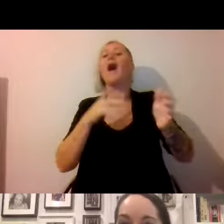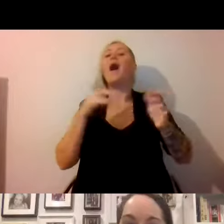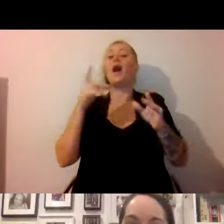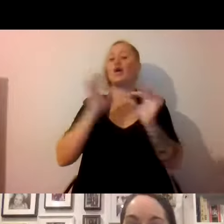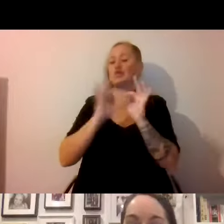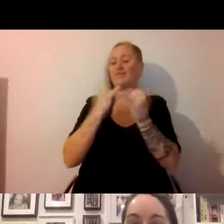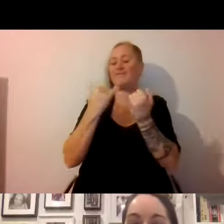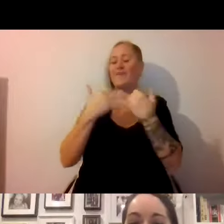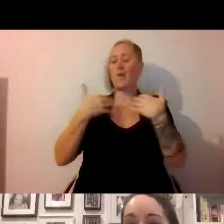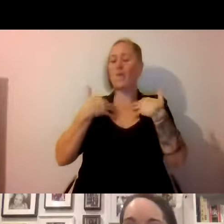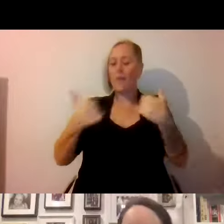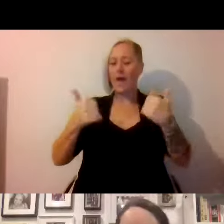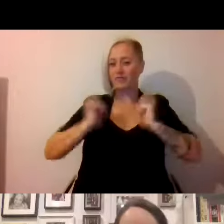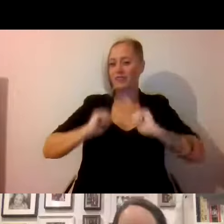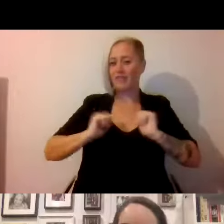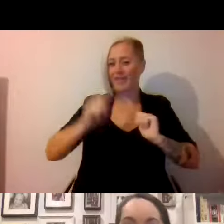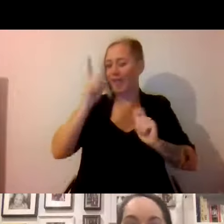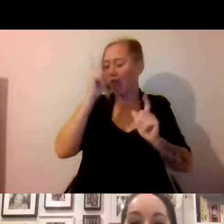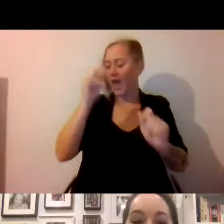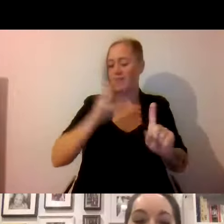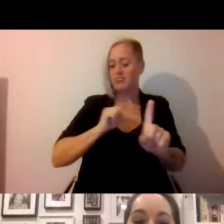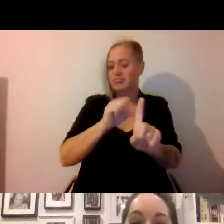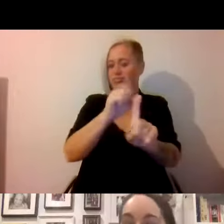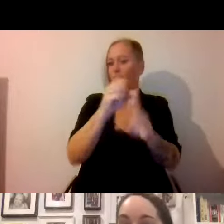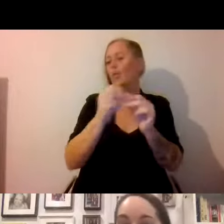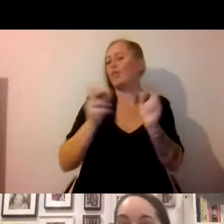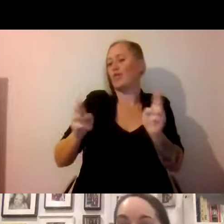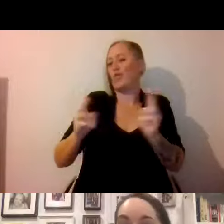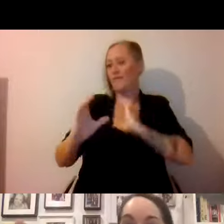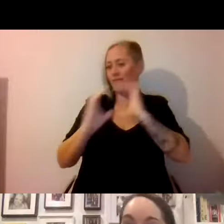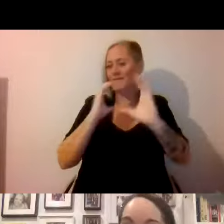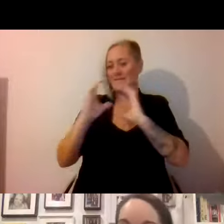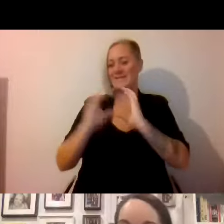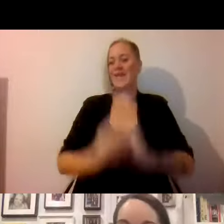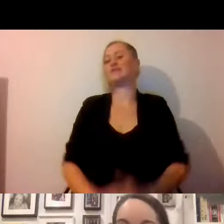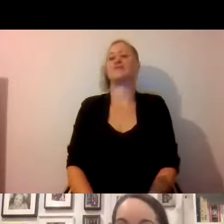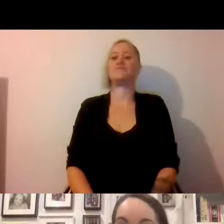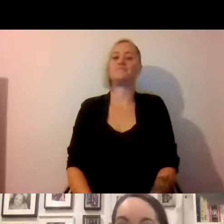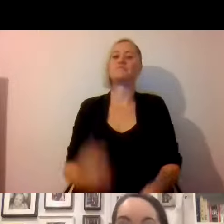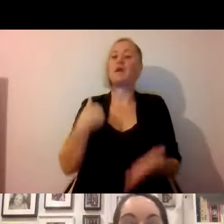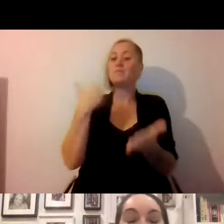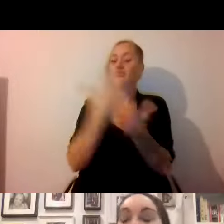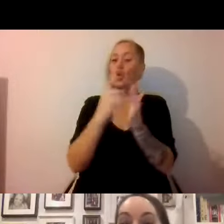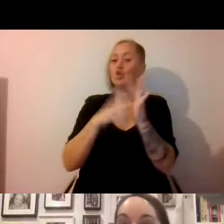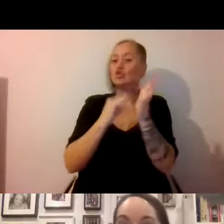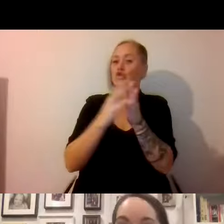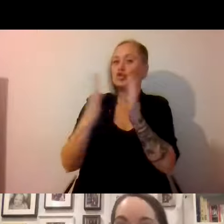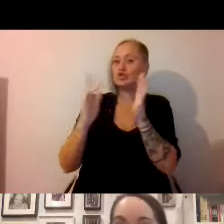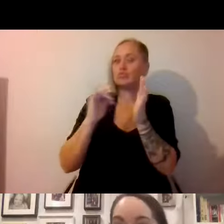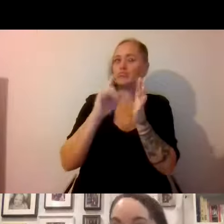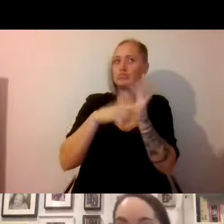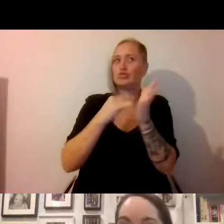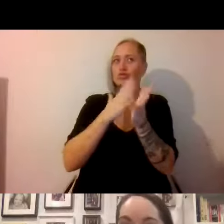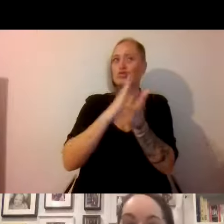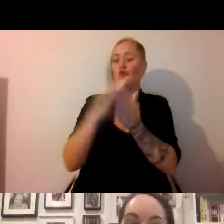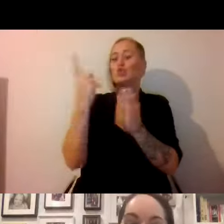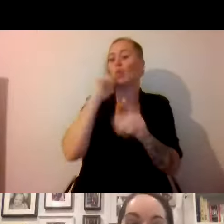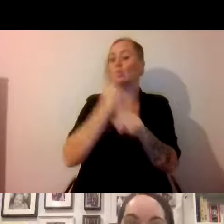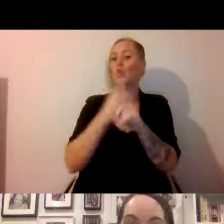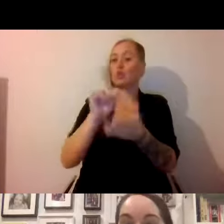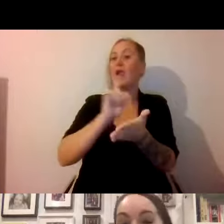of conversation. So that's just a couple of things. I'm sure Josh, who's going to speak to you later, could think of many, many others, and maybe he